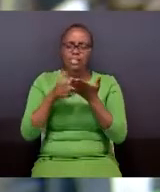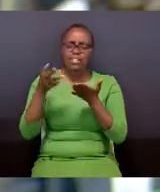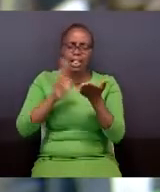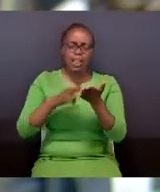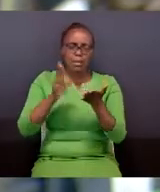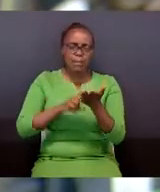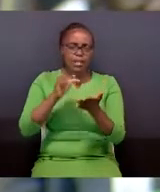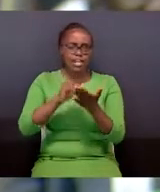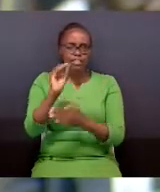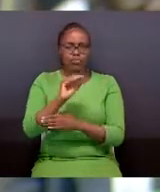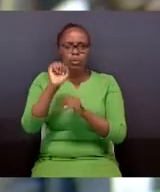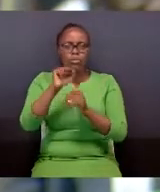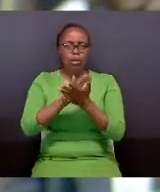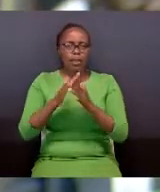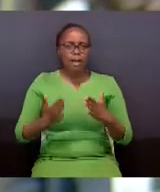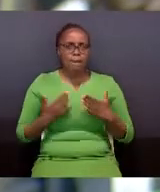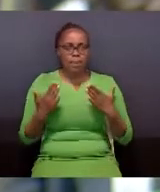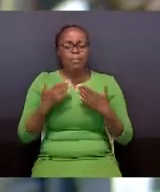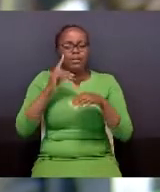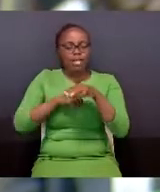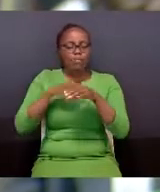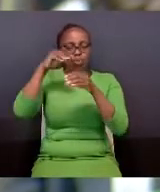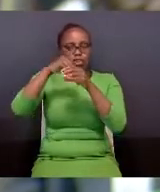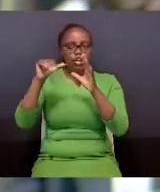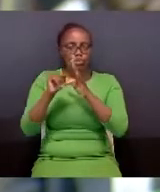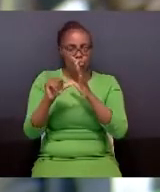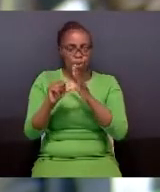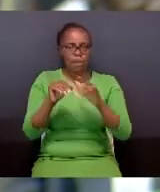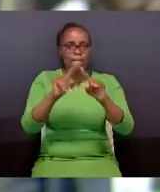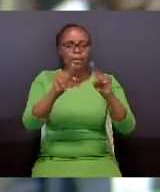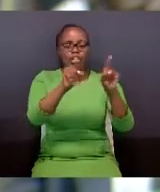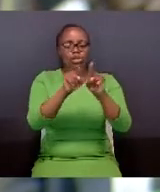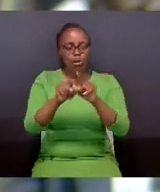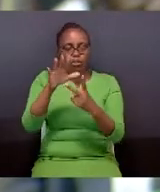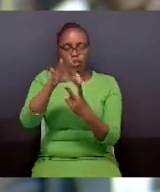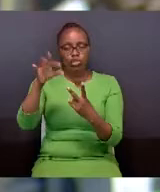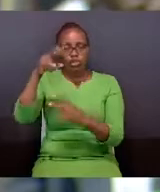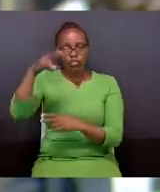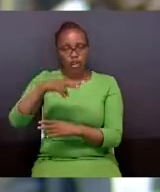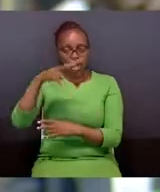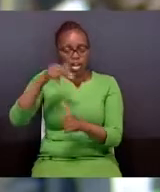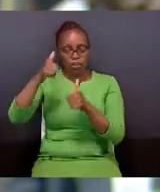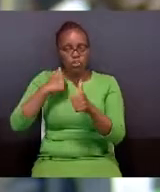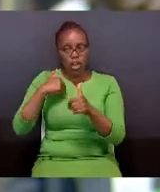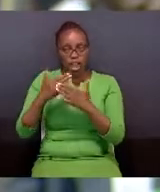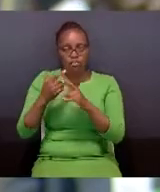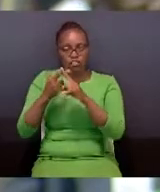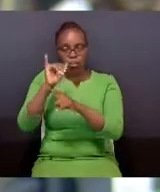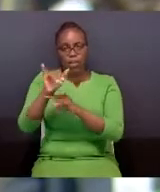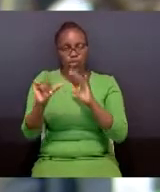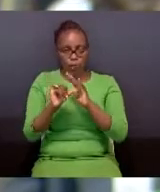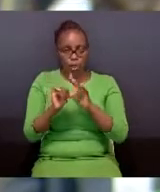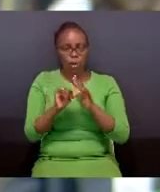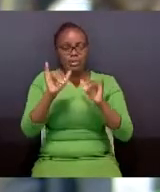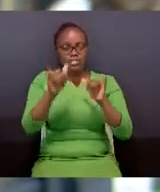more, that you can be happy even within problems, but with a choice or an attitude that you get out of those problems, they will not be